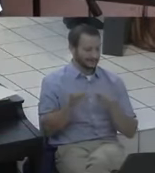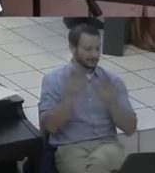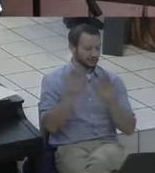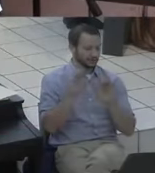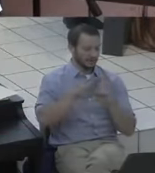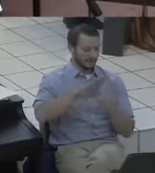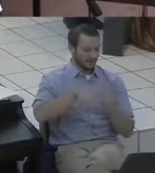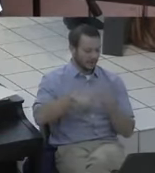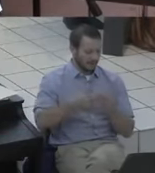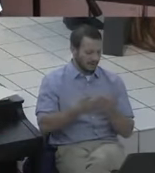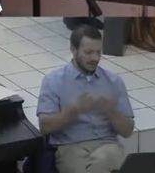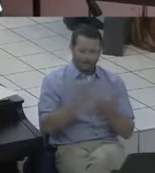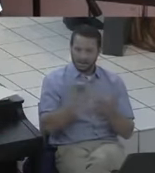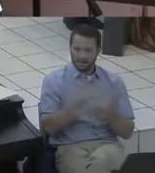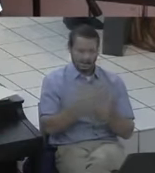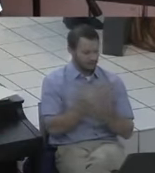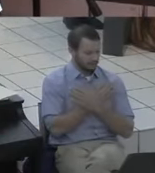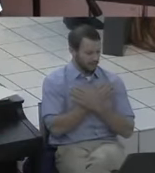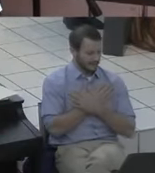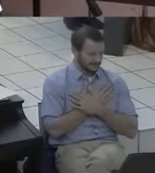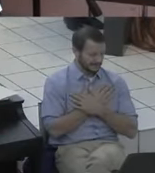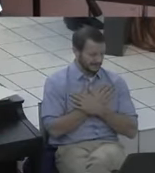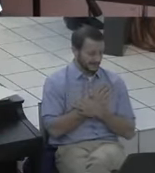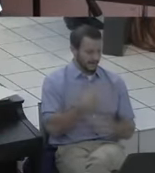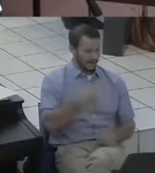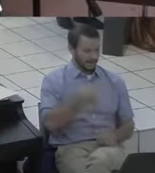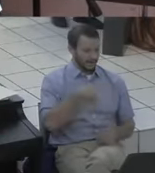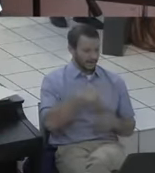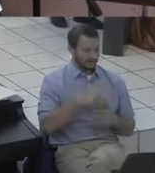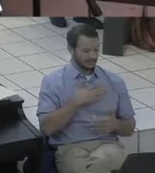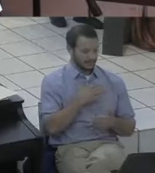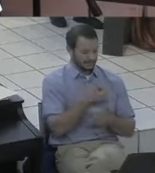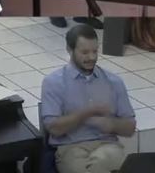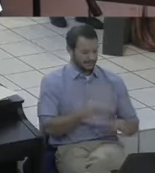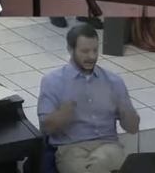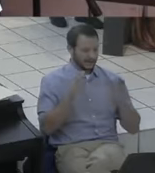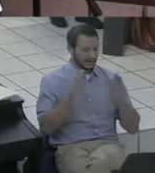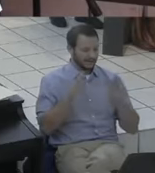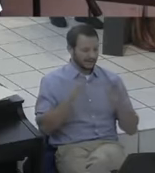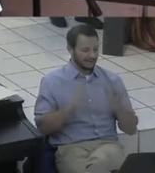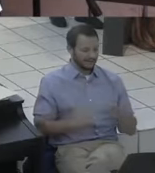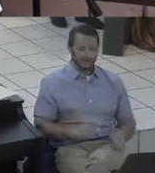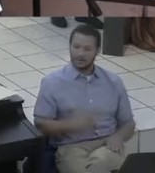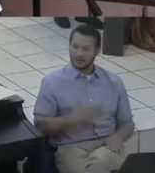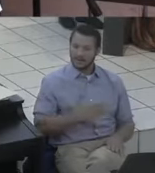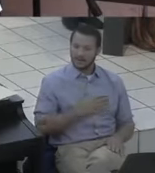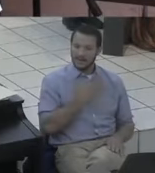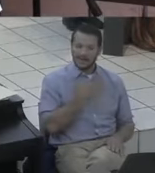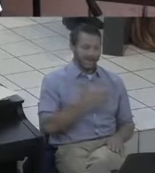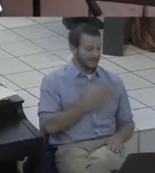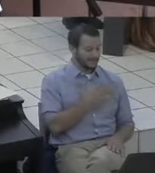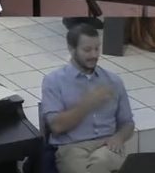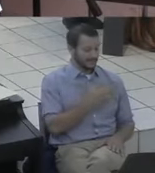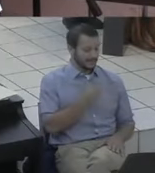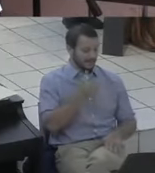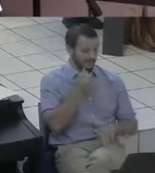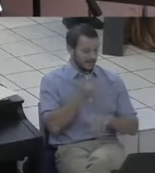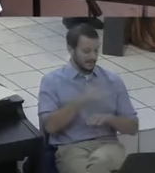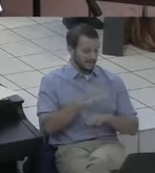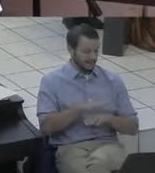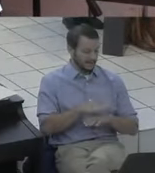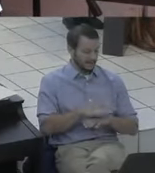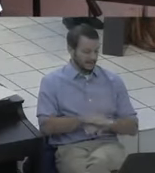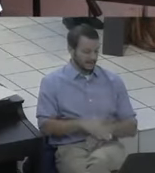submission, all is at rest. I and my Savior am happy